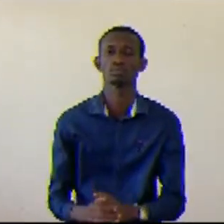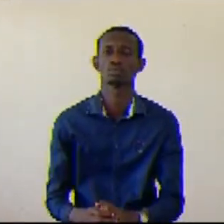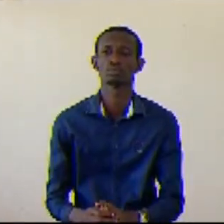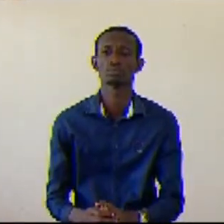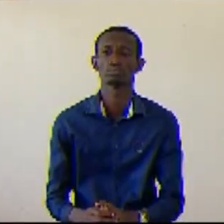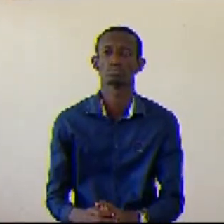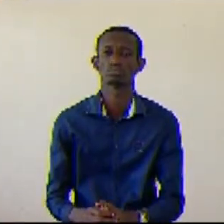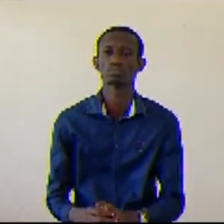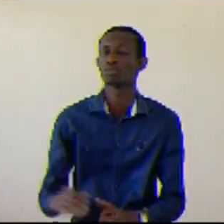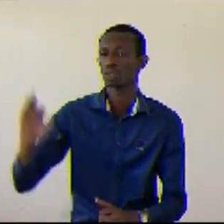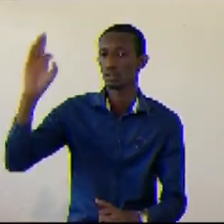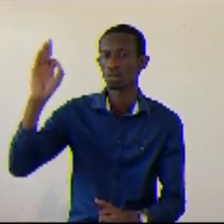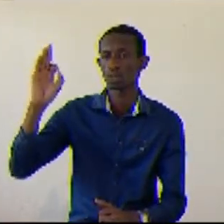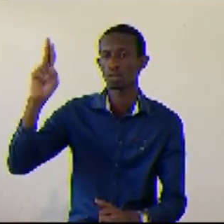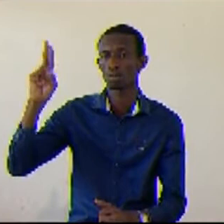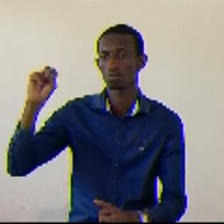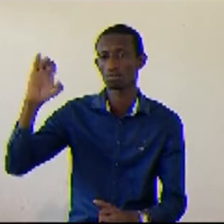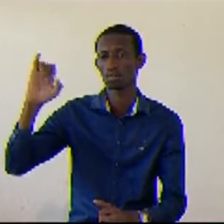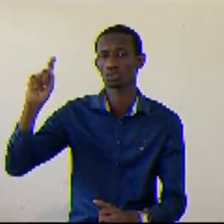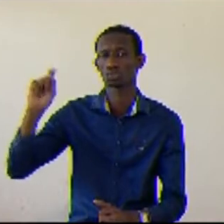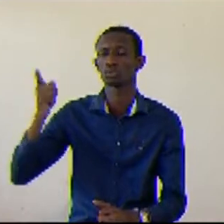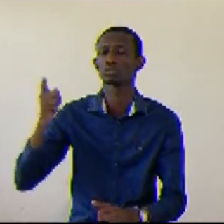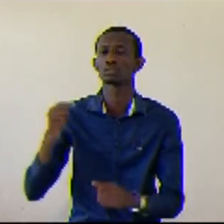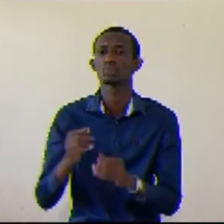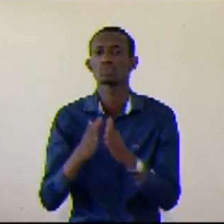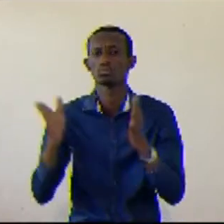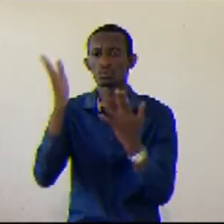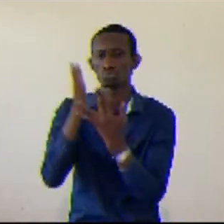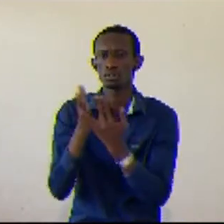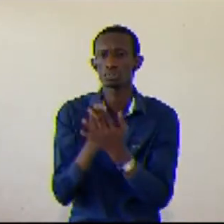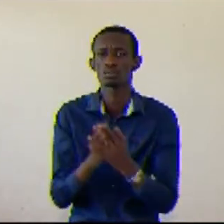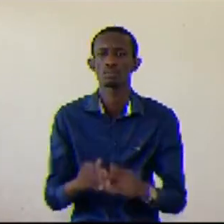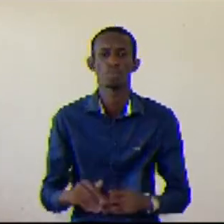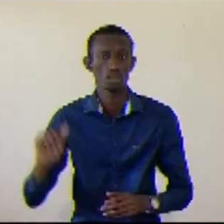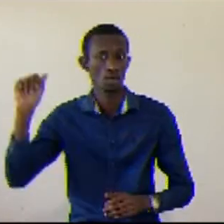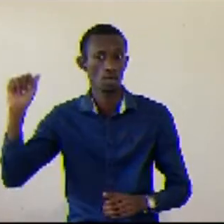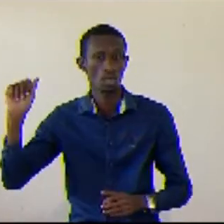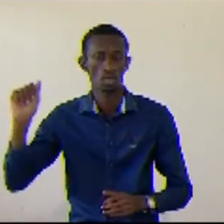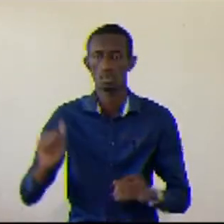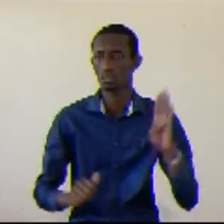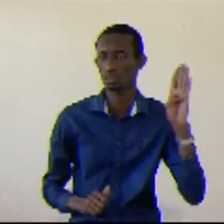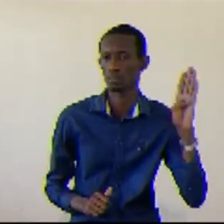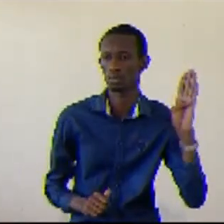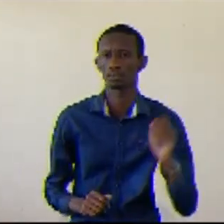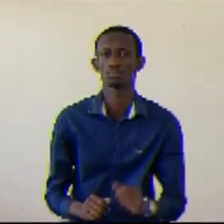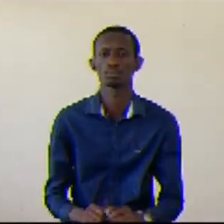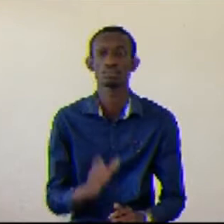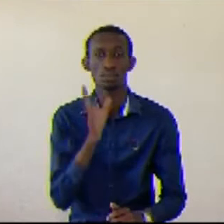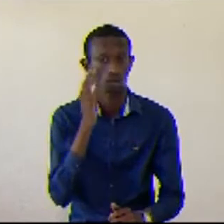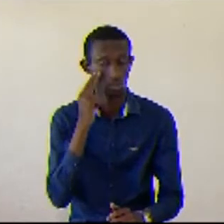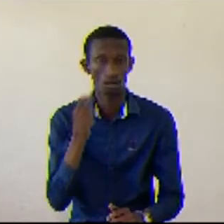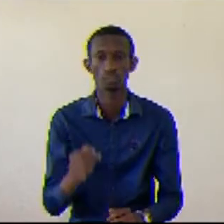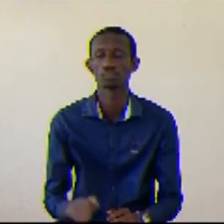And the function is continuous between A and B. Let me find the